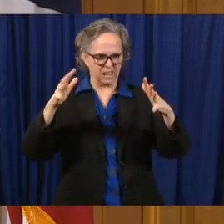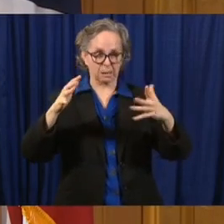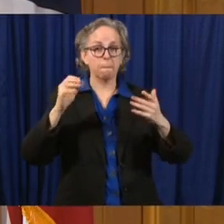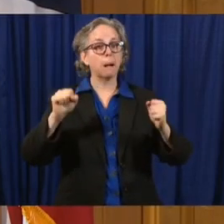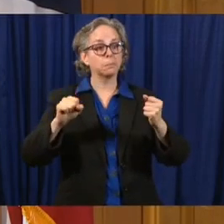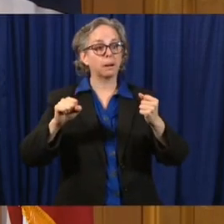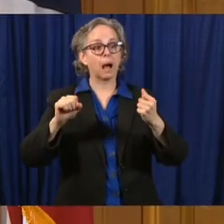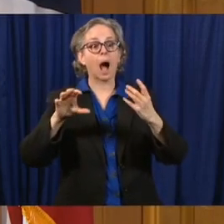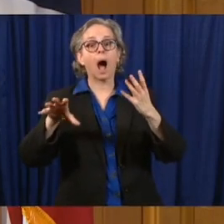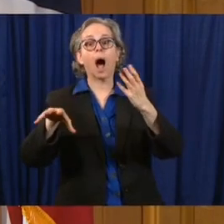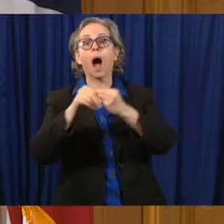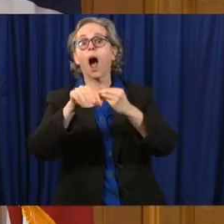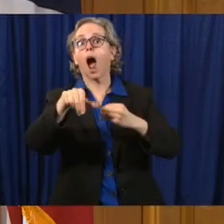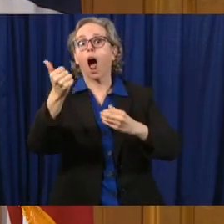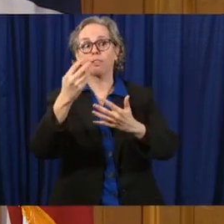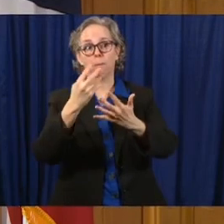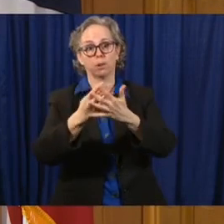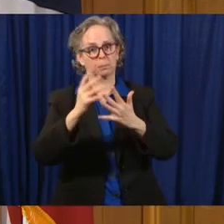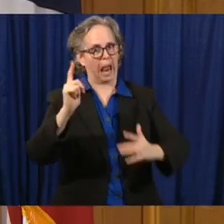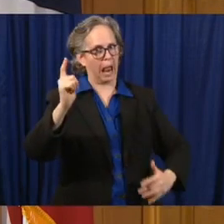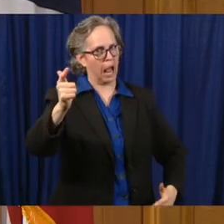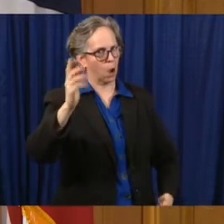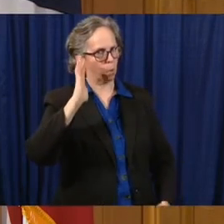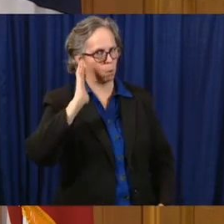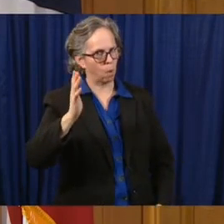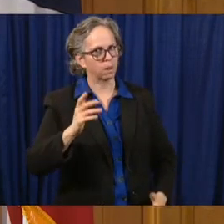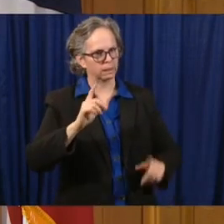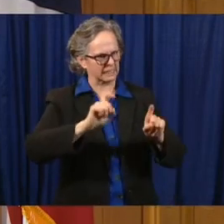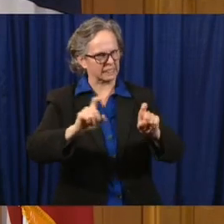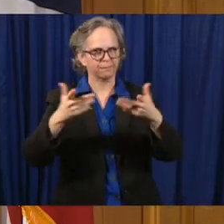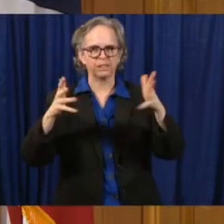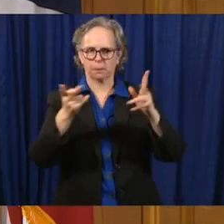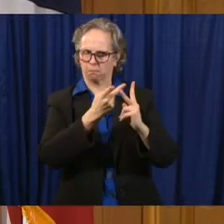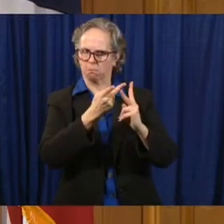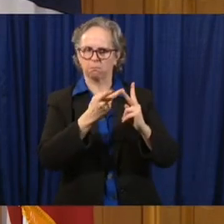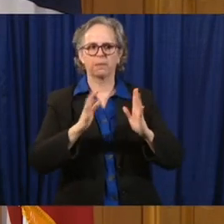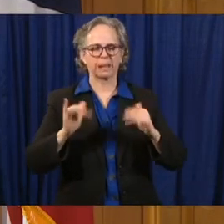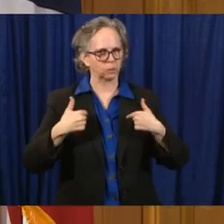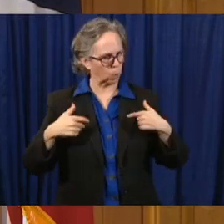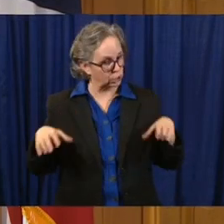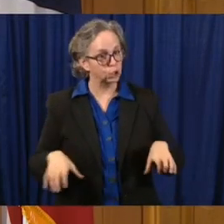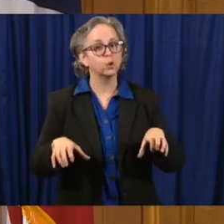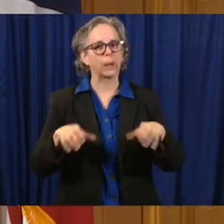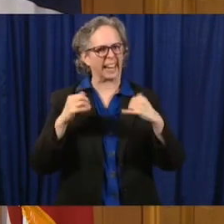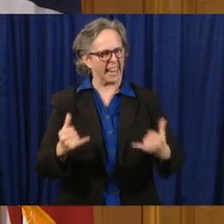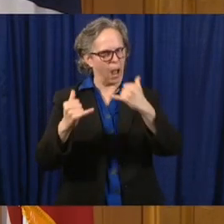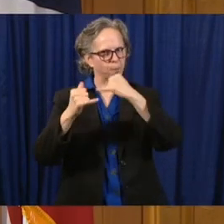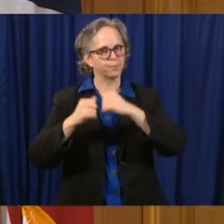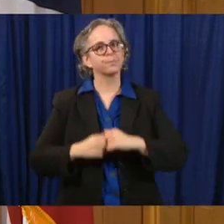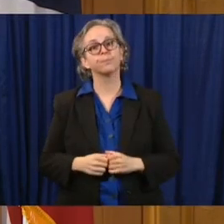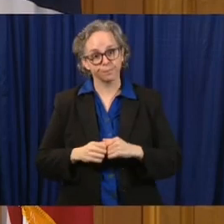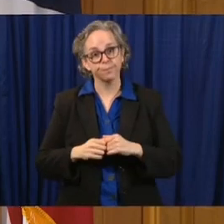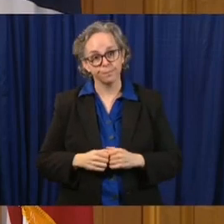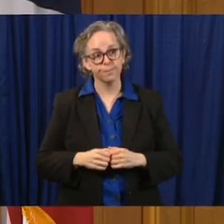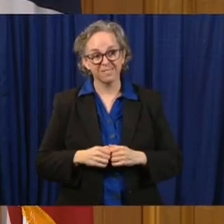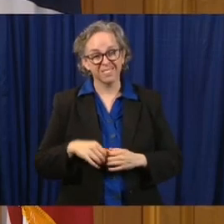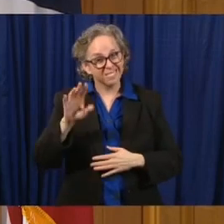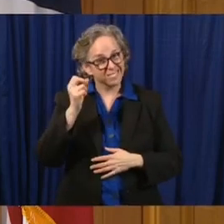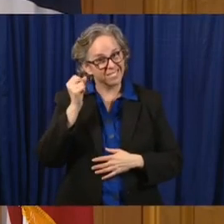prisons, excuse me. So those are the things that we are doing. But our greatest risk now